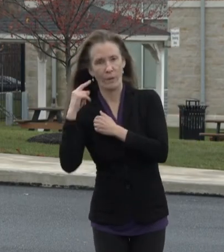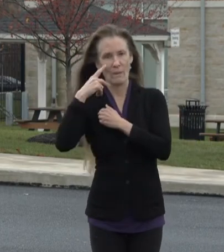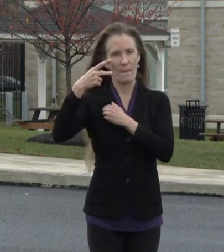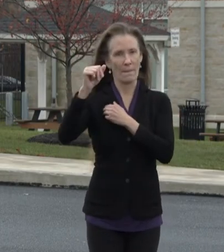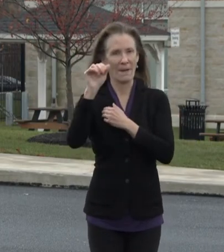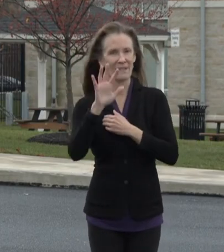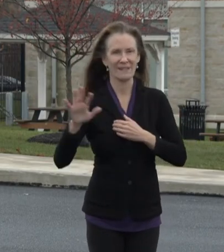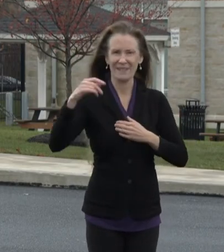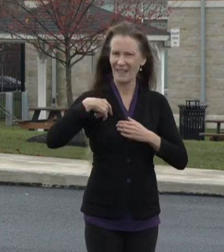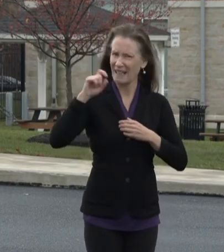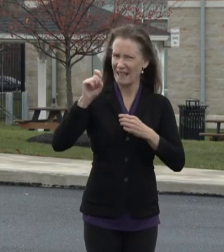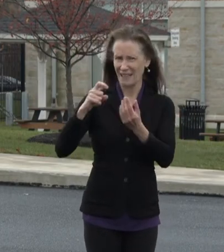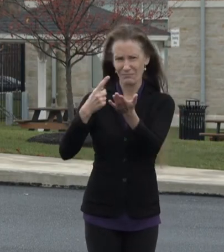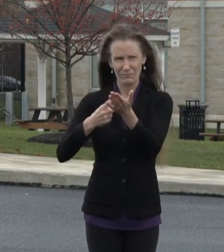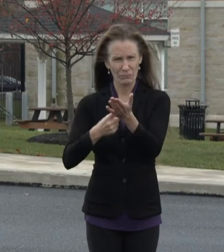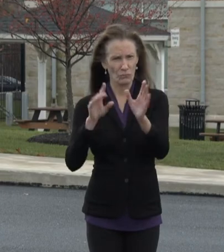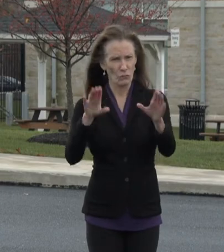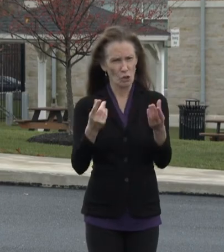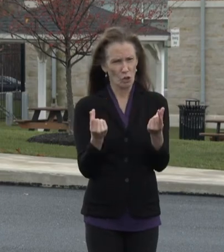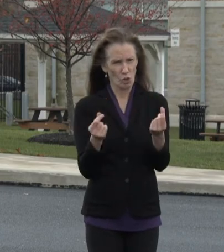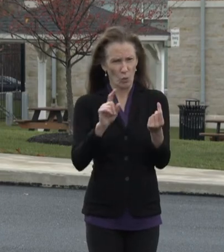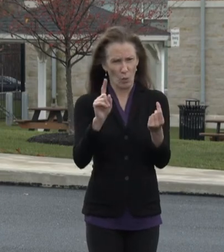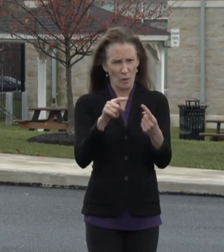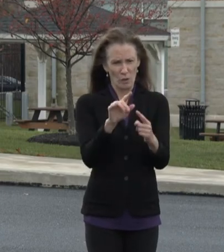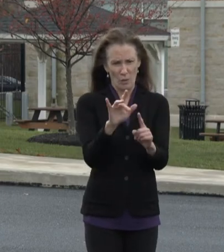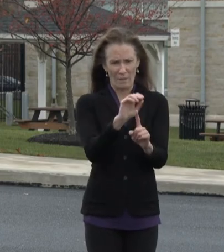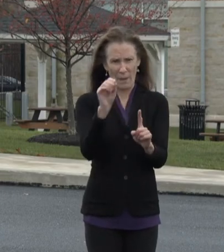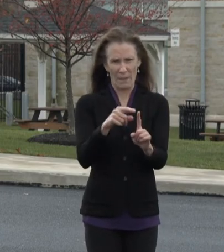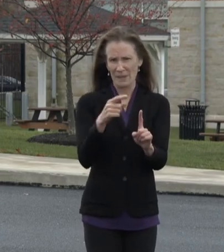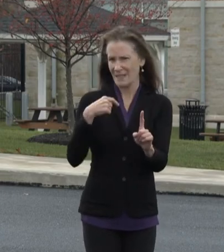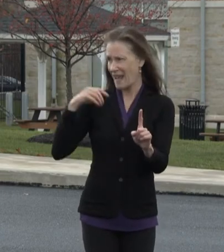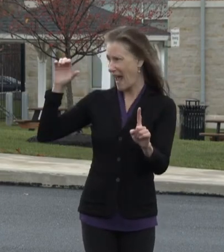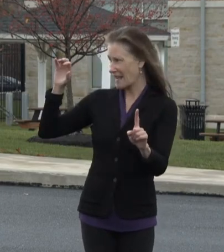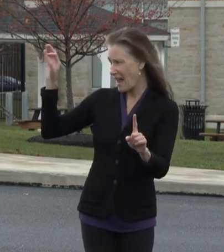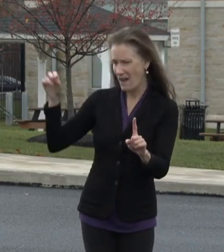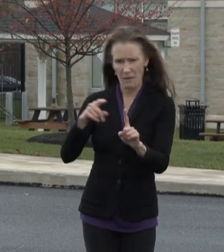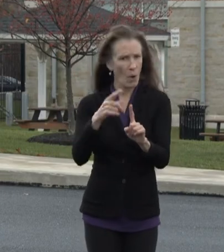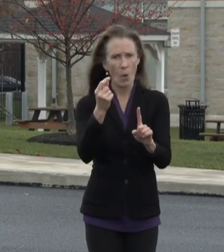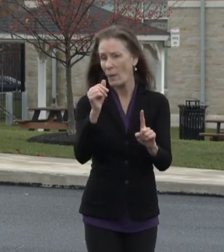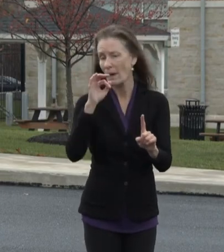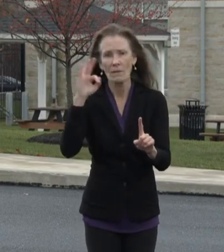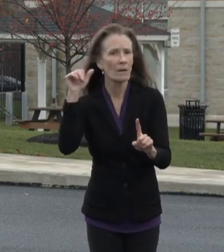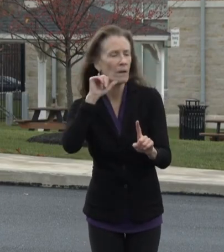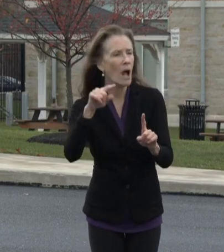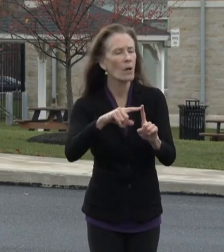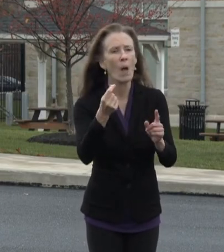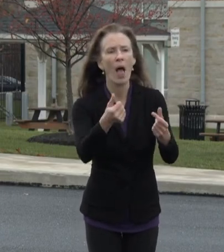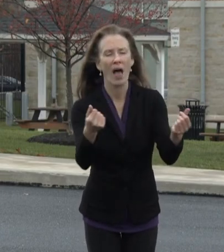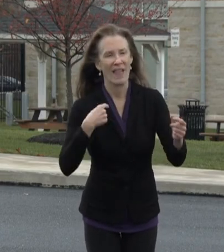occurs on how that 25% cost share is going to be, taken care of. And then